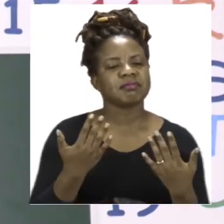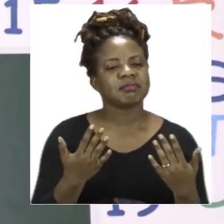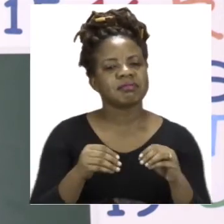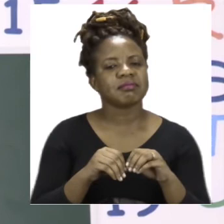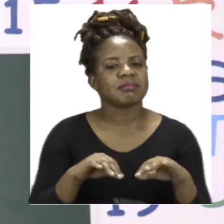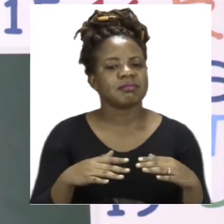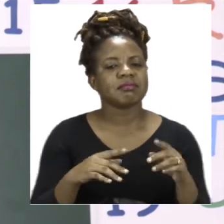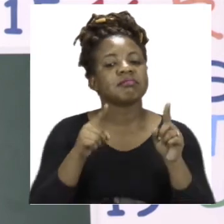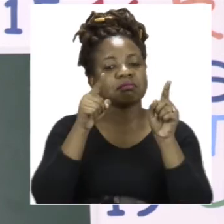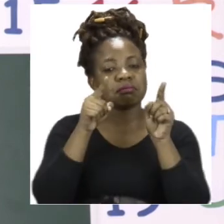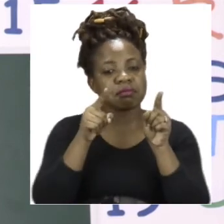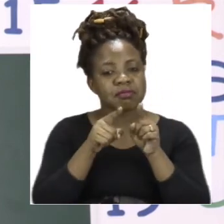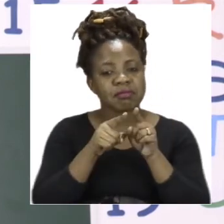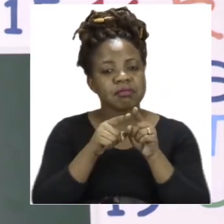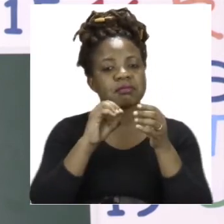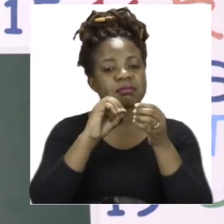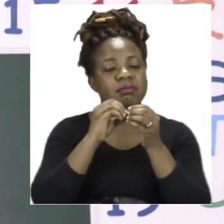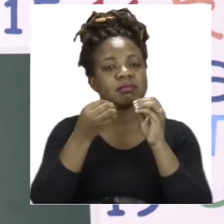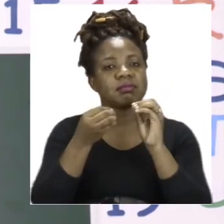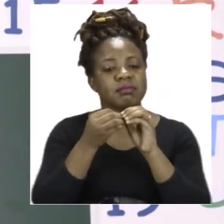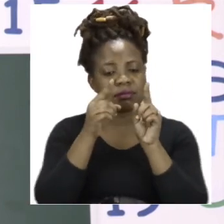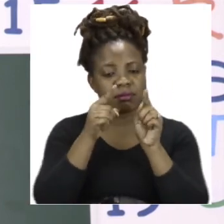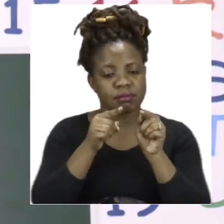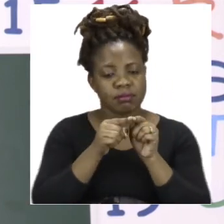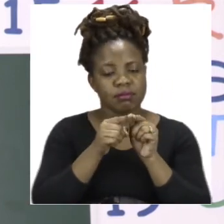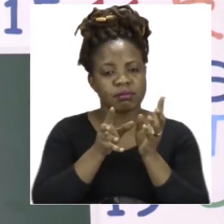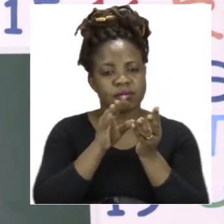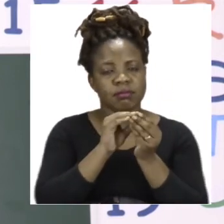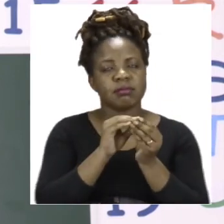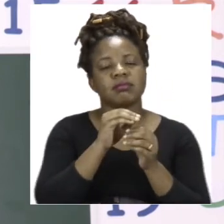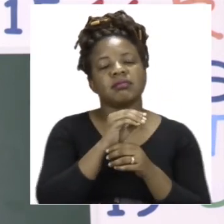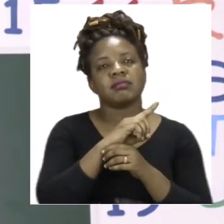doing bridging. So the first thing we need to do is add